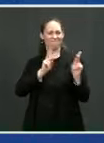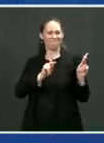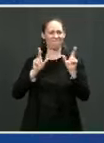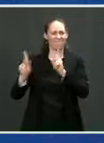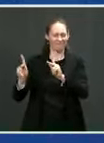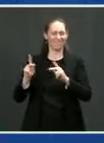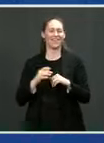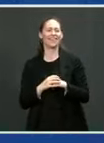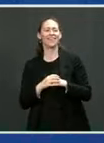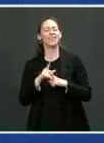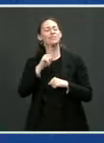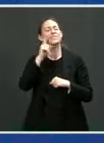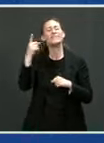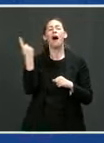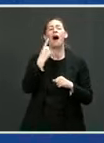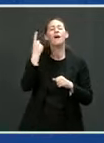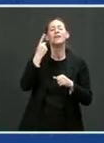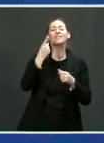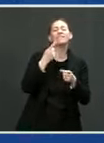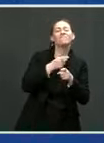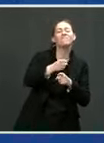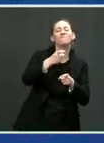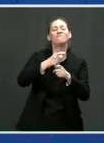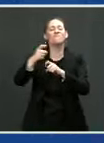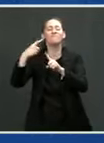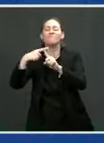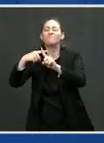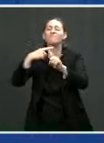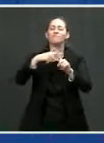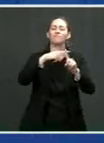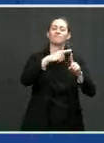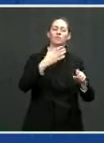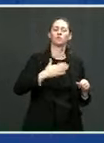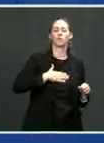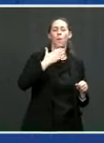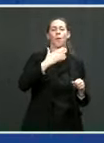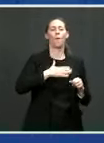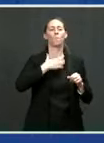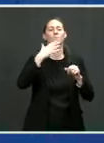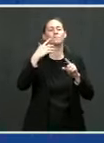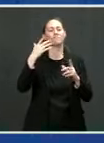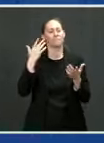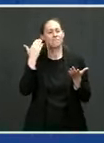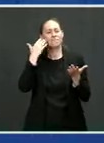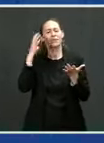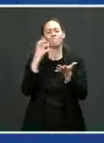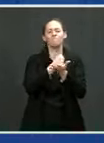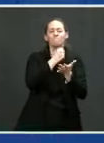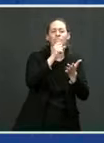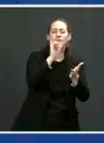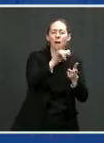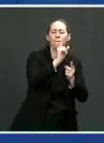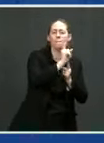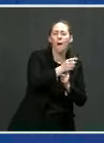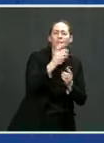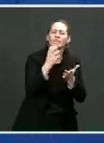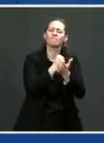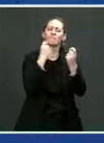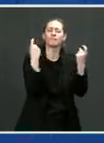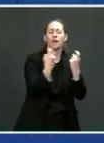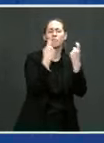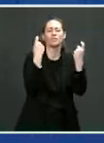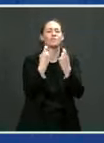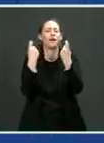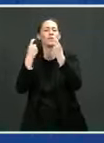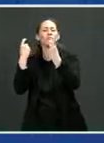wrung joy and laughter out of life's smallest moments. Returning to that lost tourist for a moment,